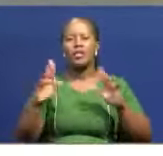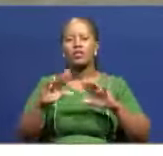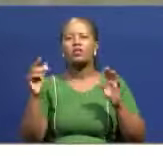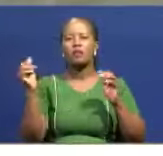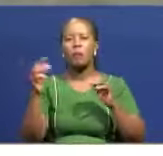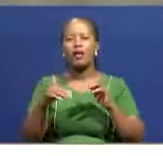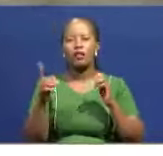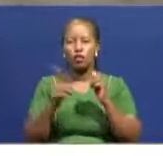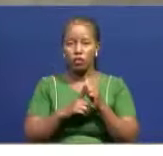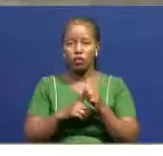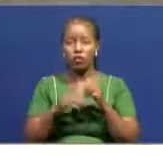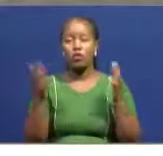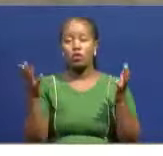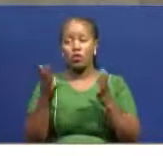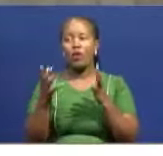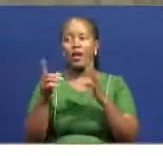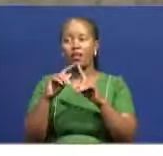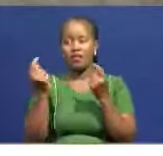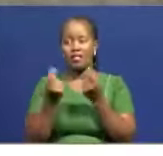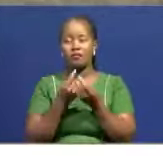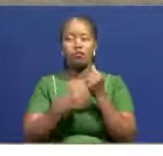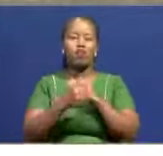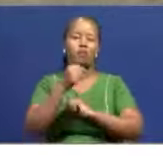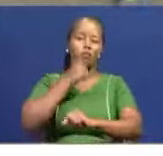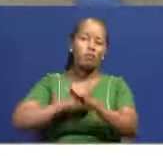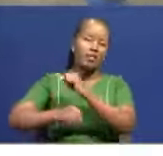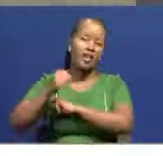have to be in action one way or another. Mm. And